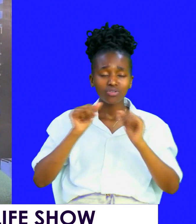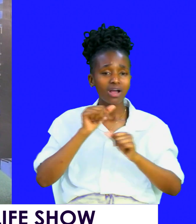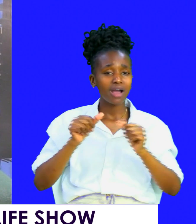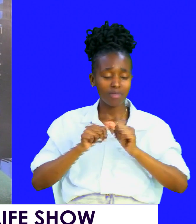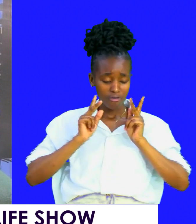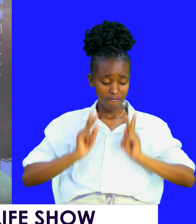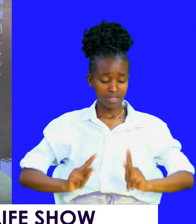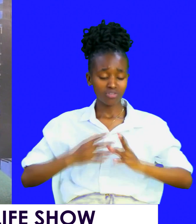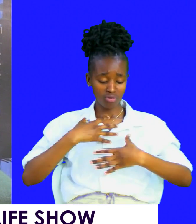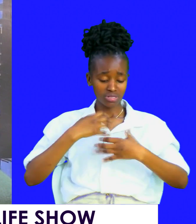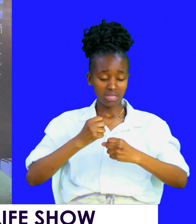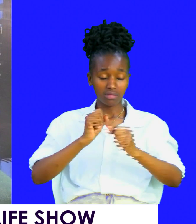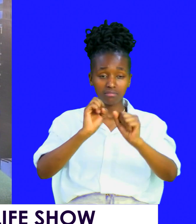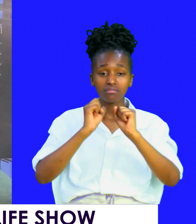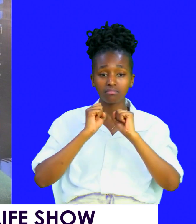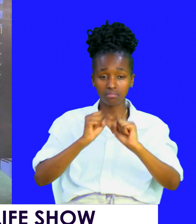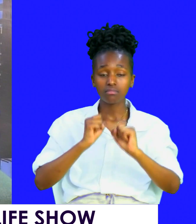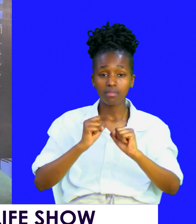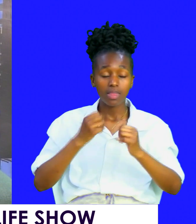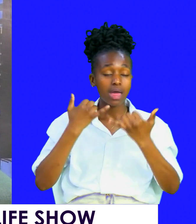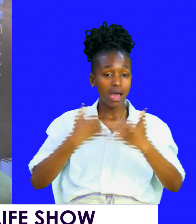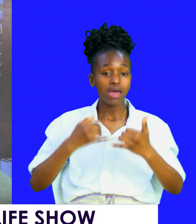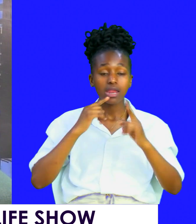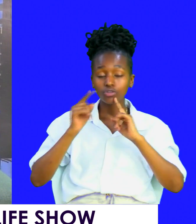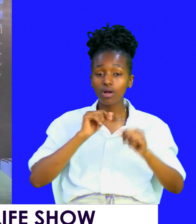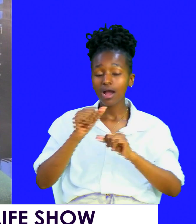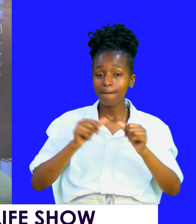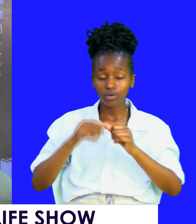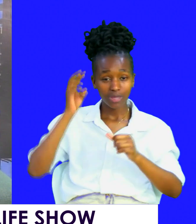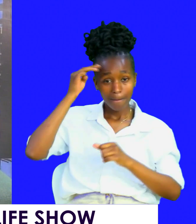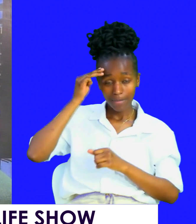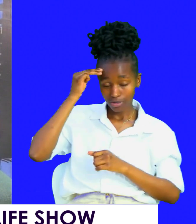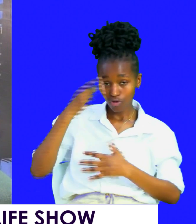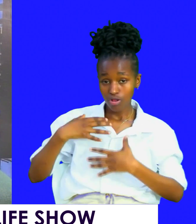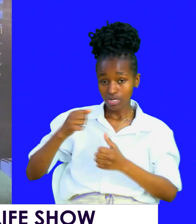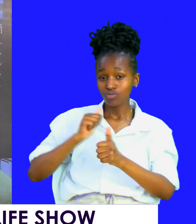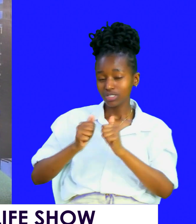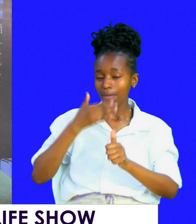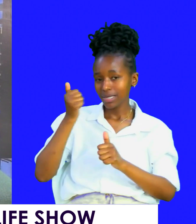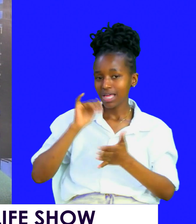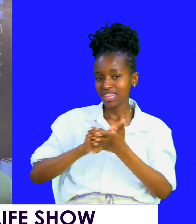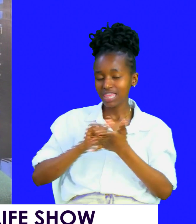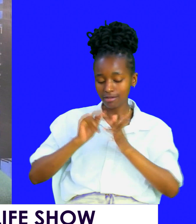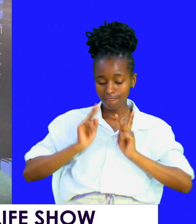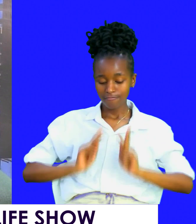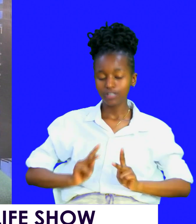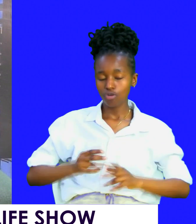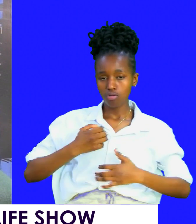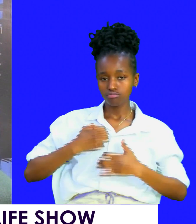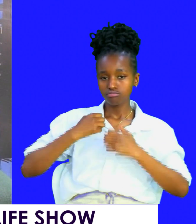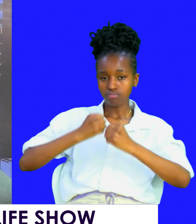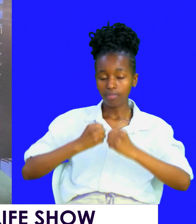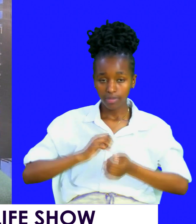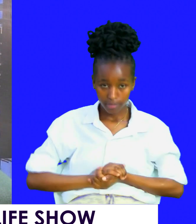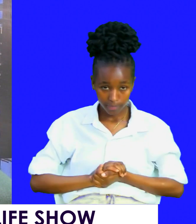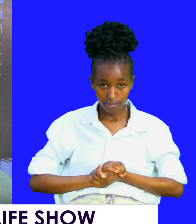here. I'm talking about mental strength. Mental strength is far much better than physical strength,